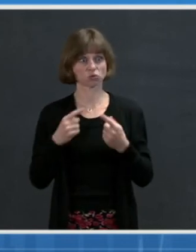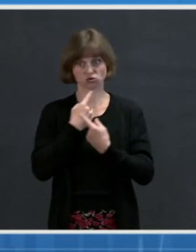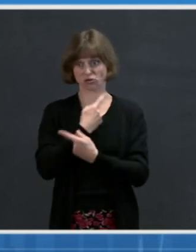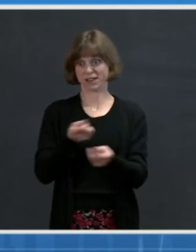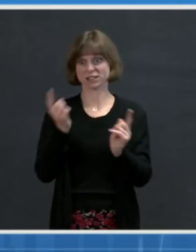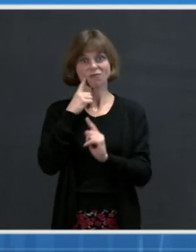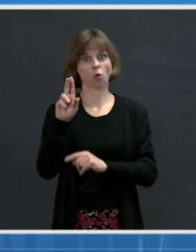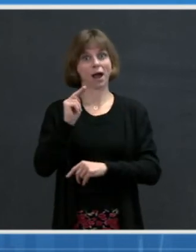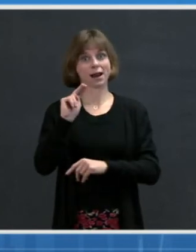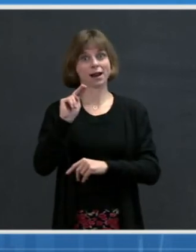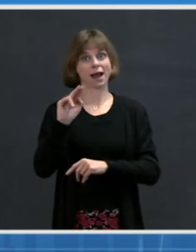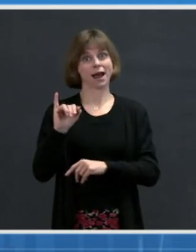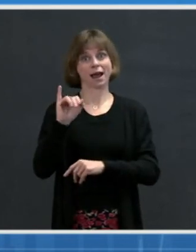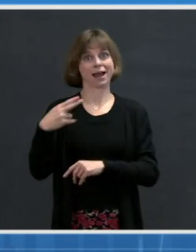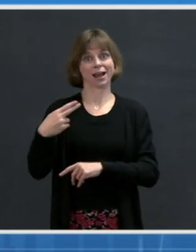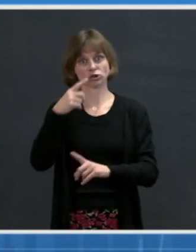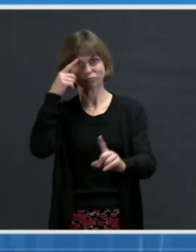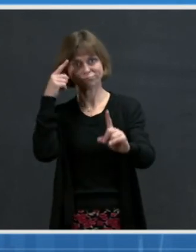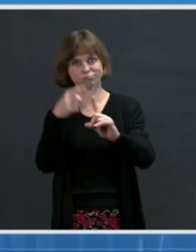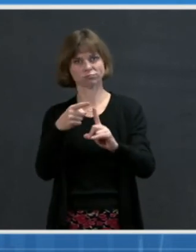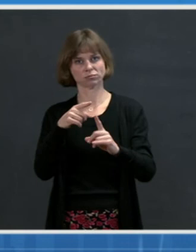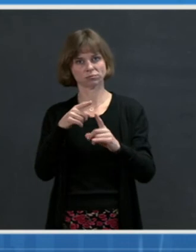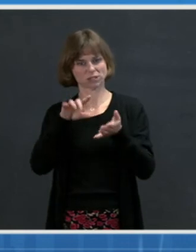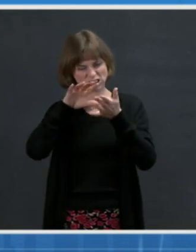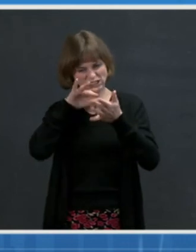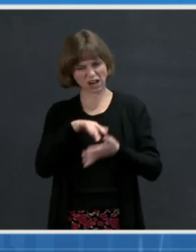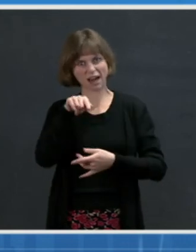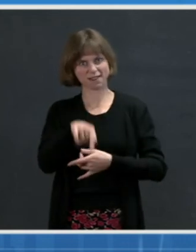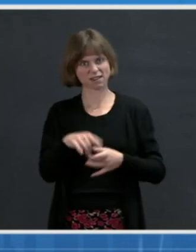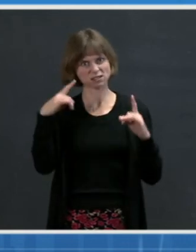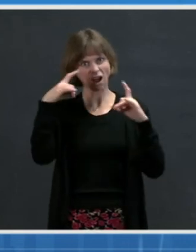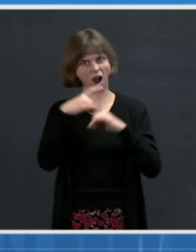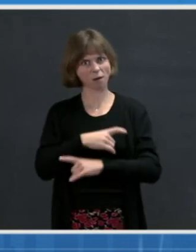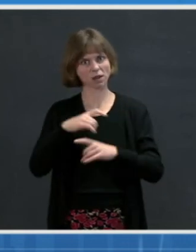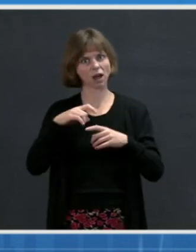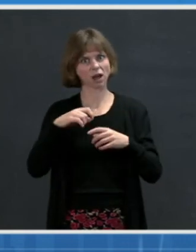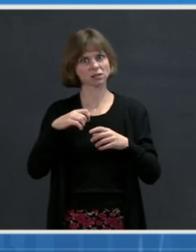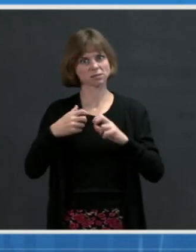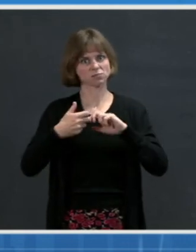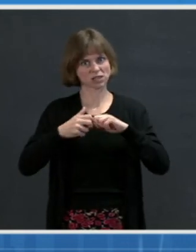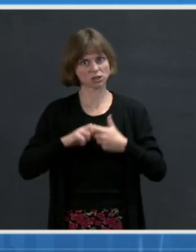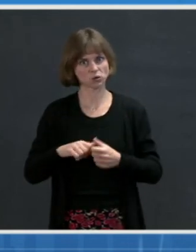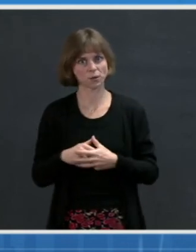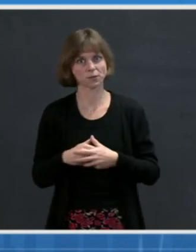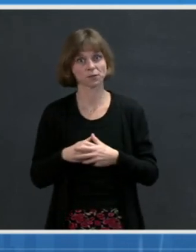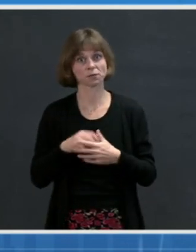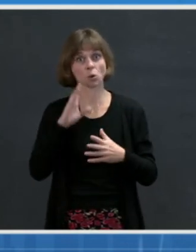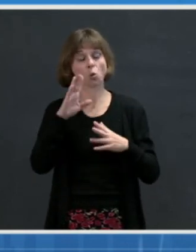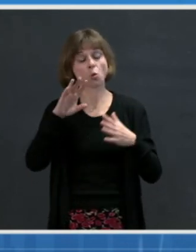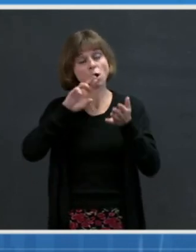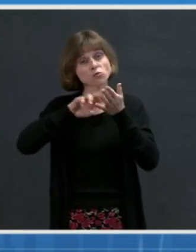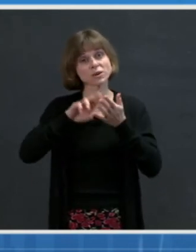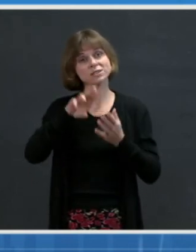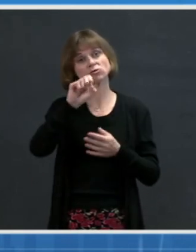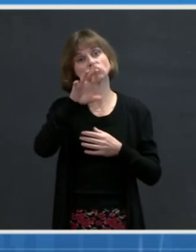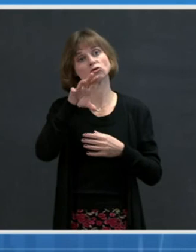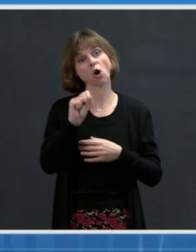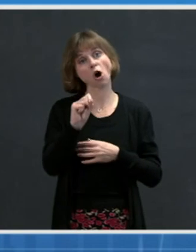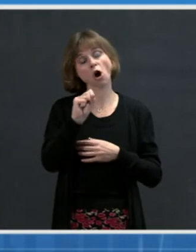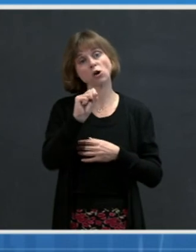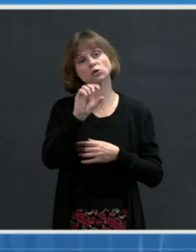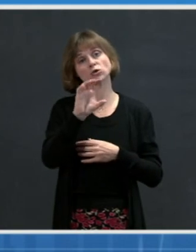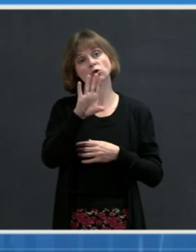initiative on this puzzling syndrome. The research studies will be looking at SARS-CoV-2 recovery